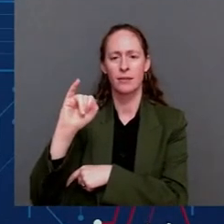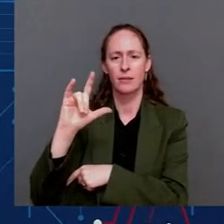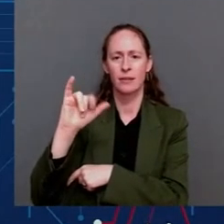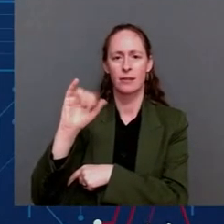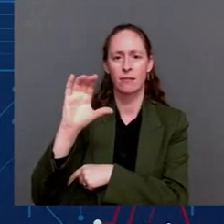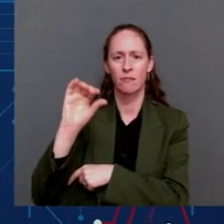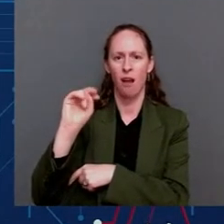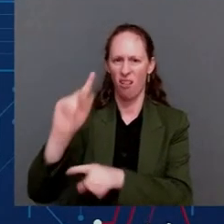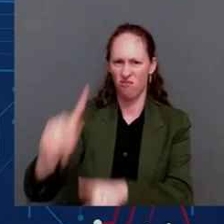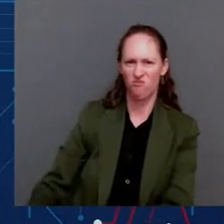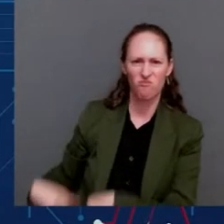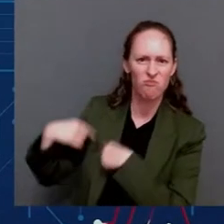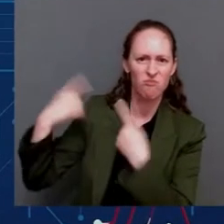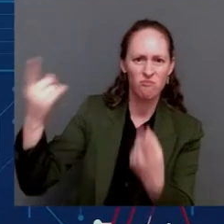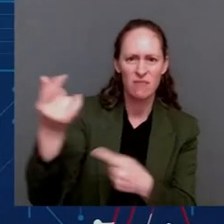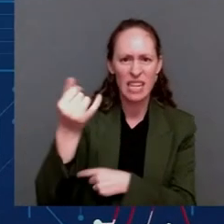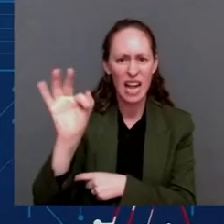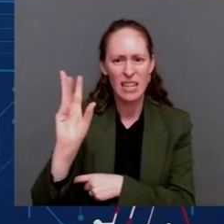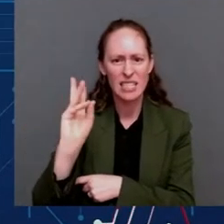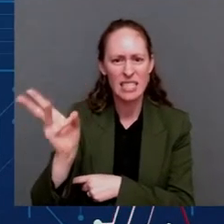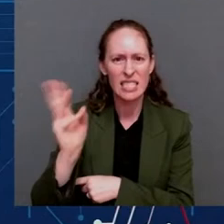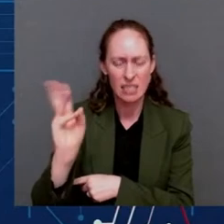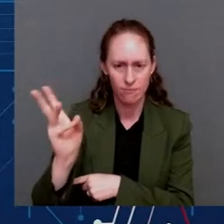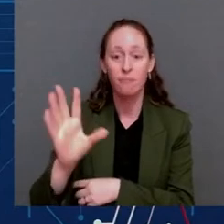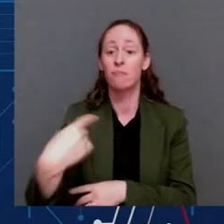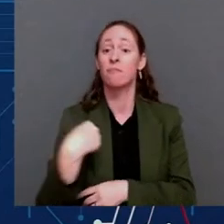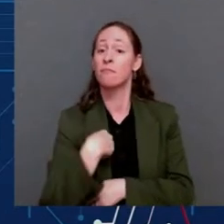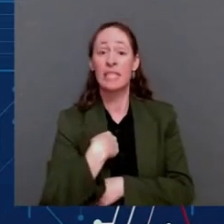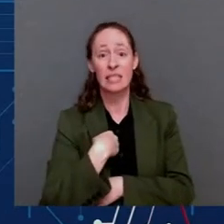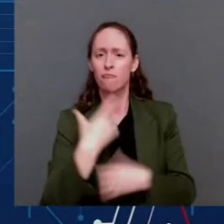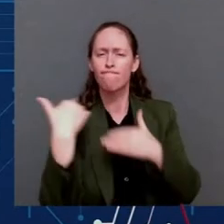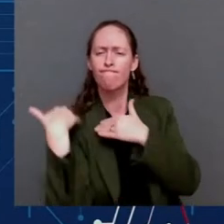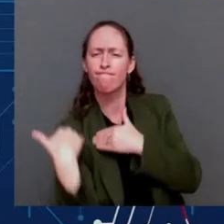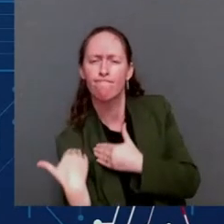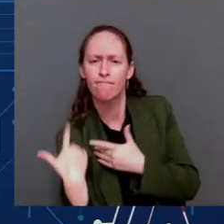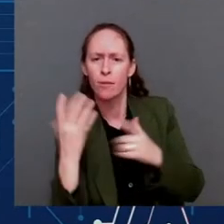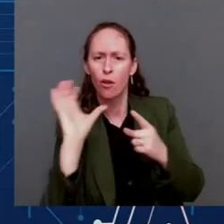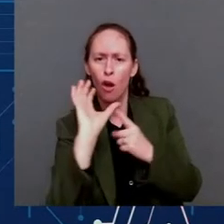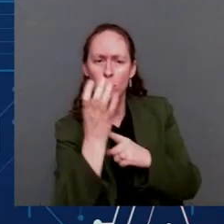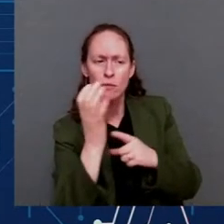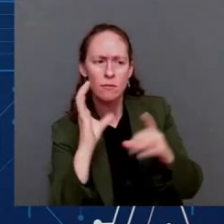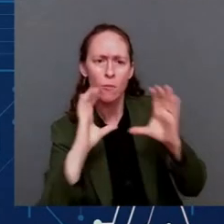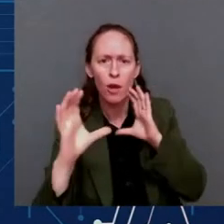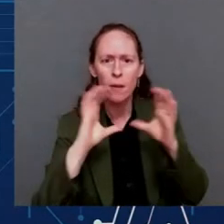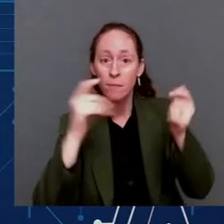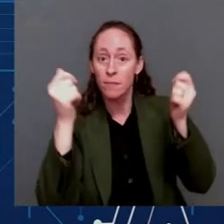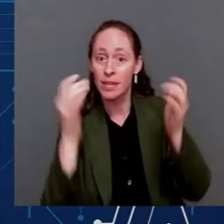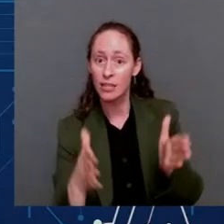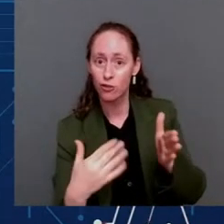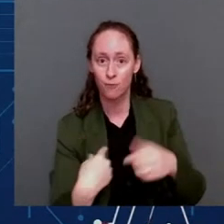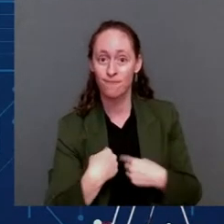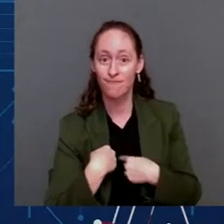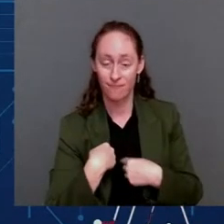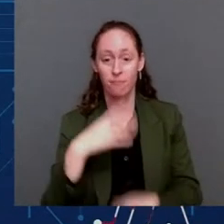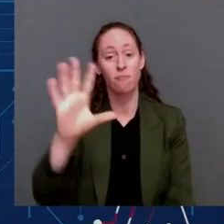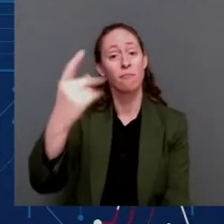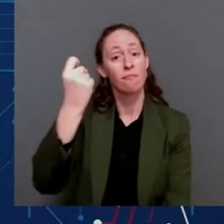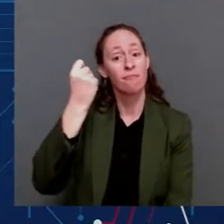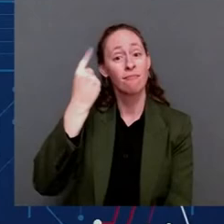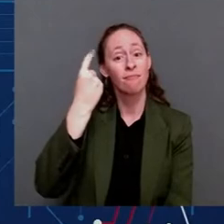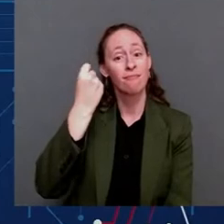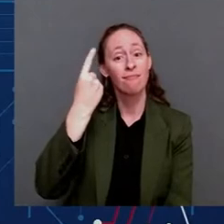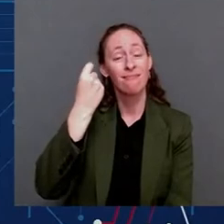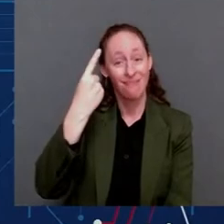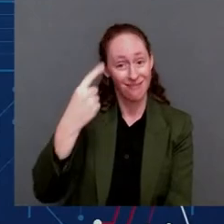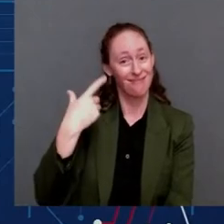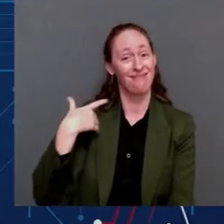Communications Manager here at HSC. For more than 11 years, I started as a summer intern. Little did I know, after graduating with